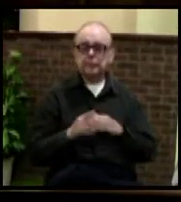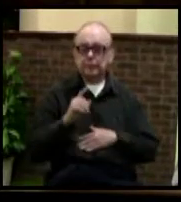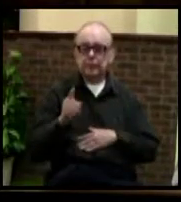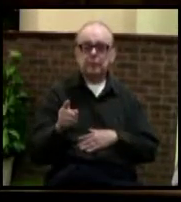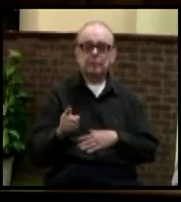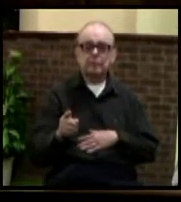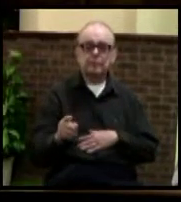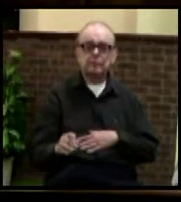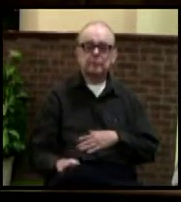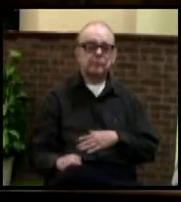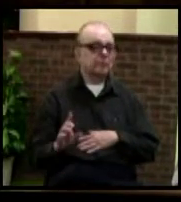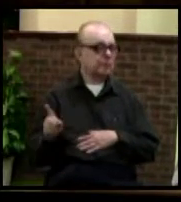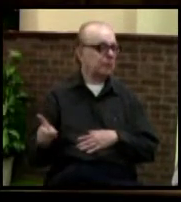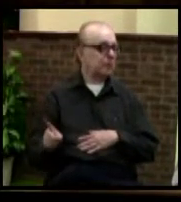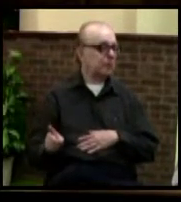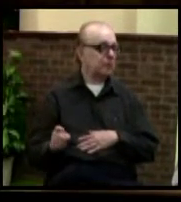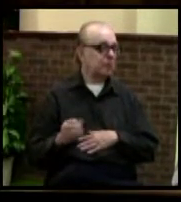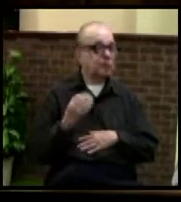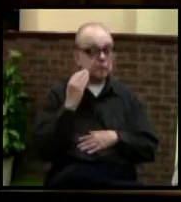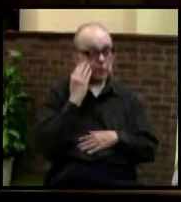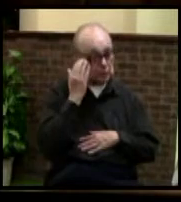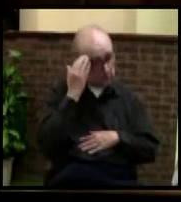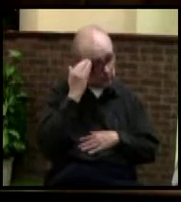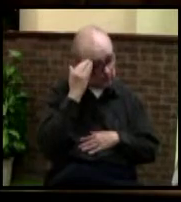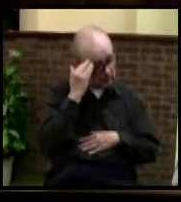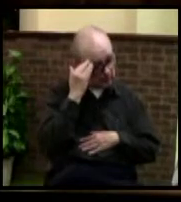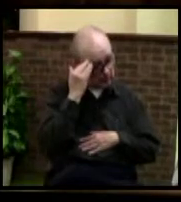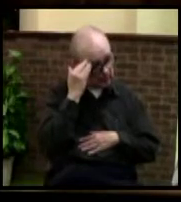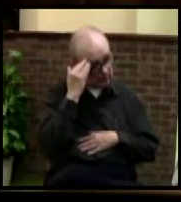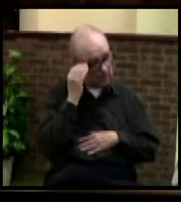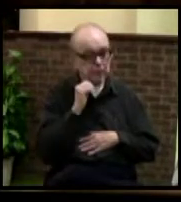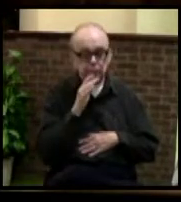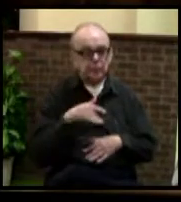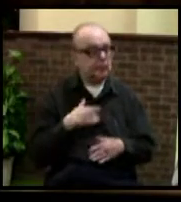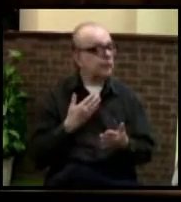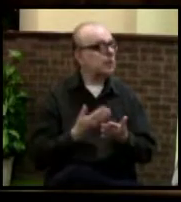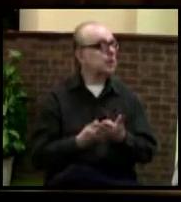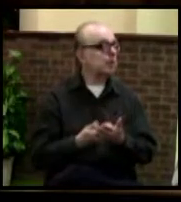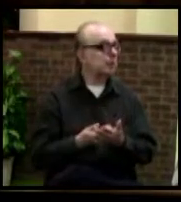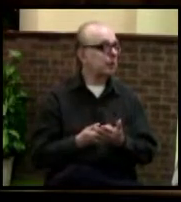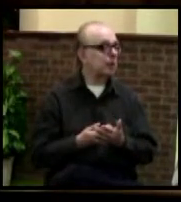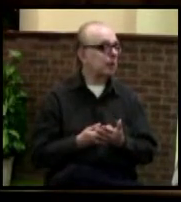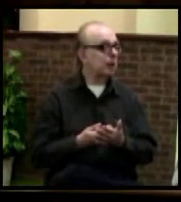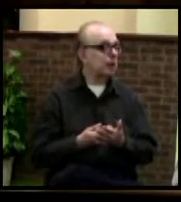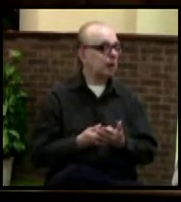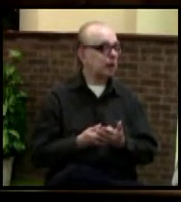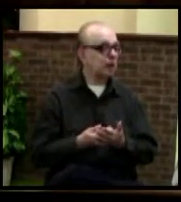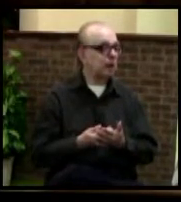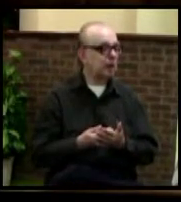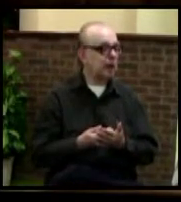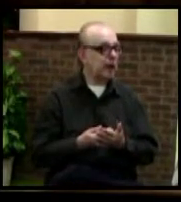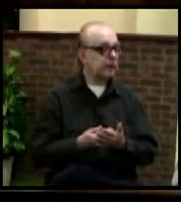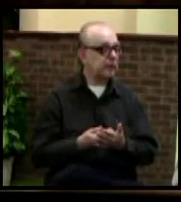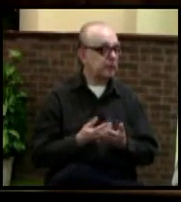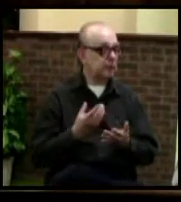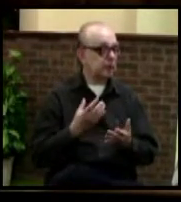Some of you are well aware. You don't feel good, an out is